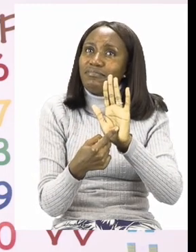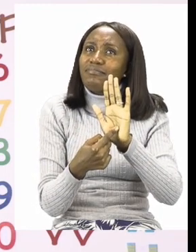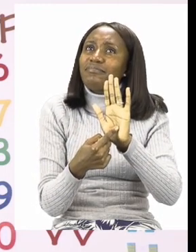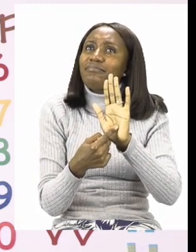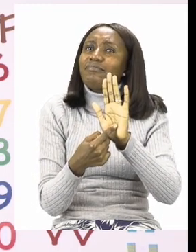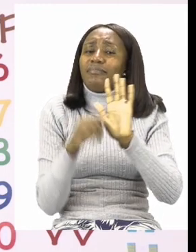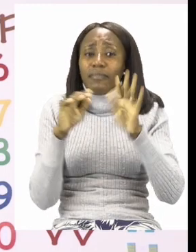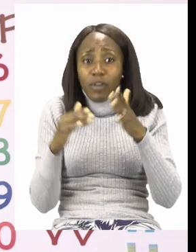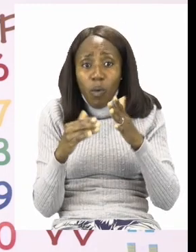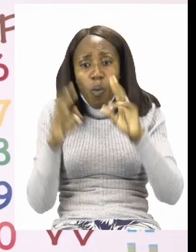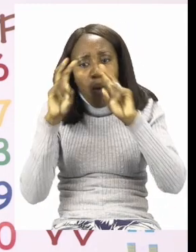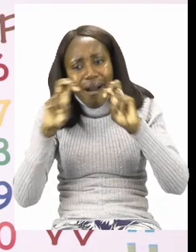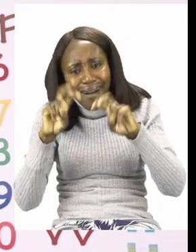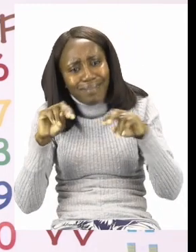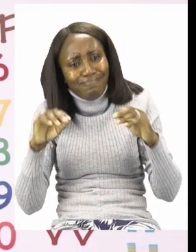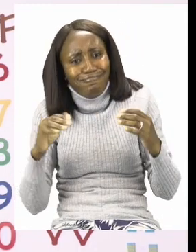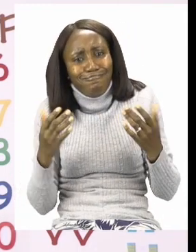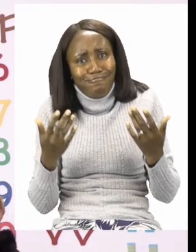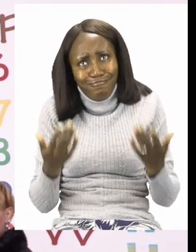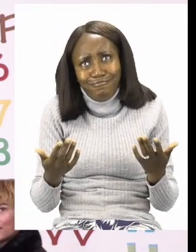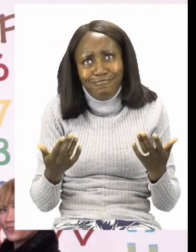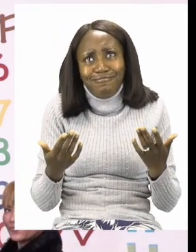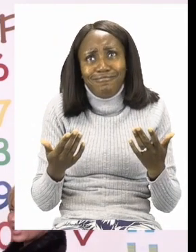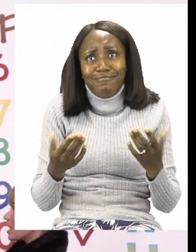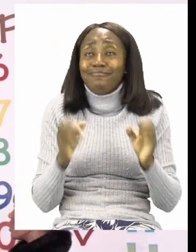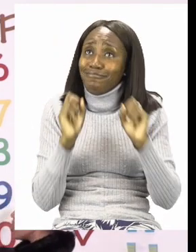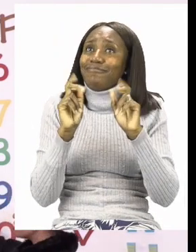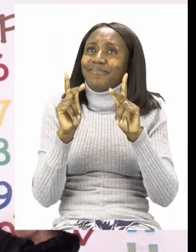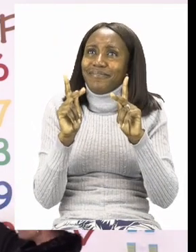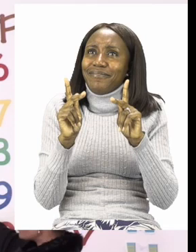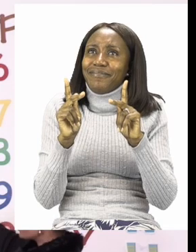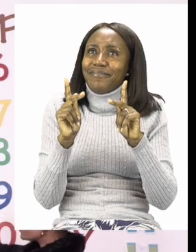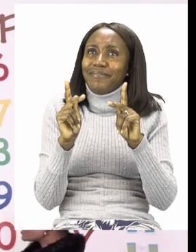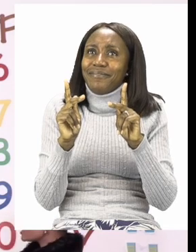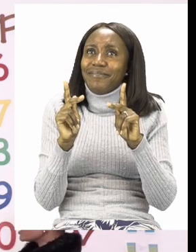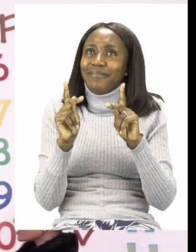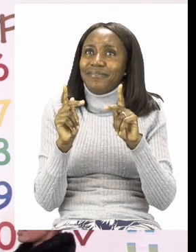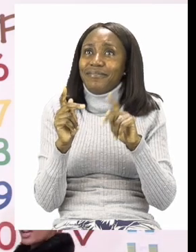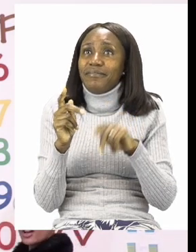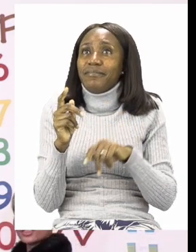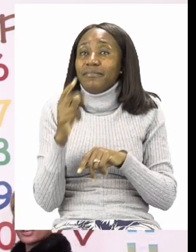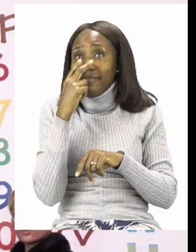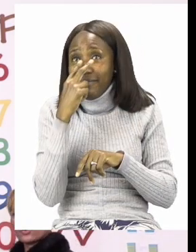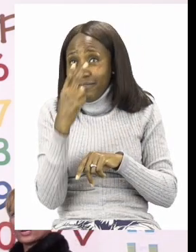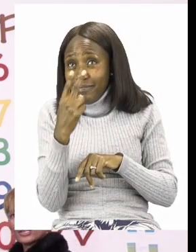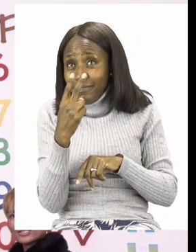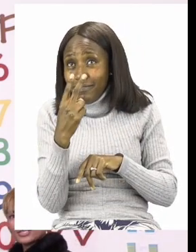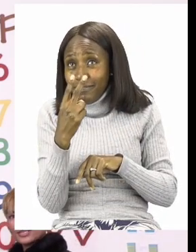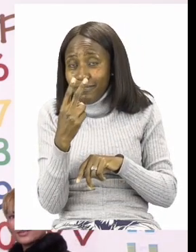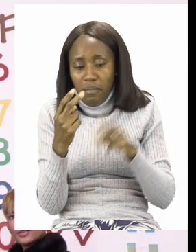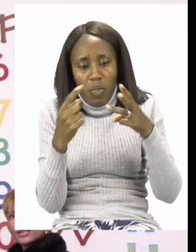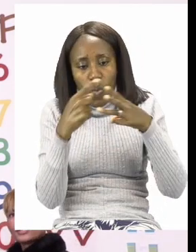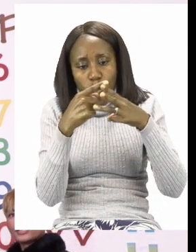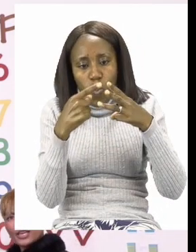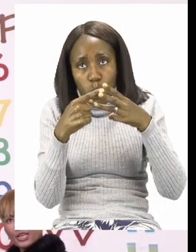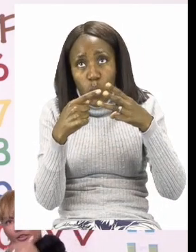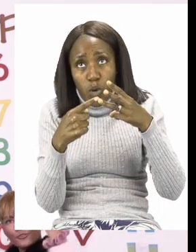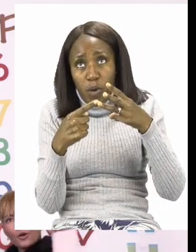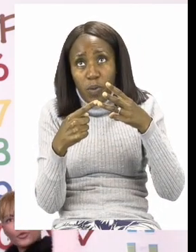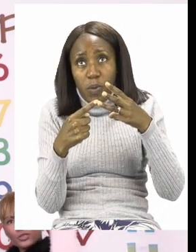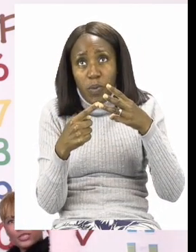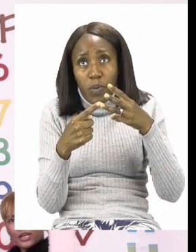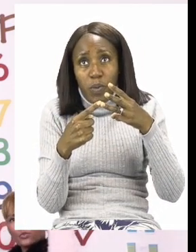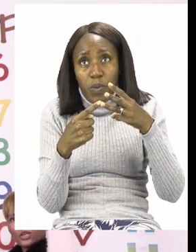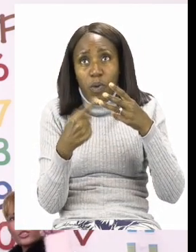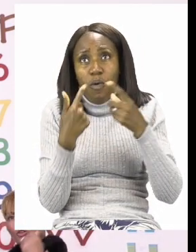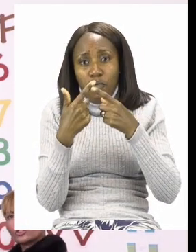these words in the puzzle. Right. On the board you see there are 3 words: taken